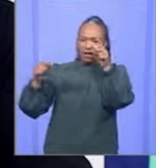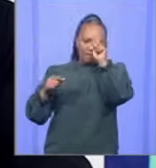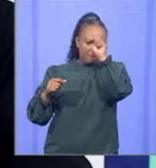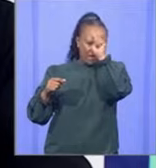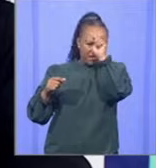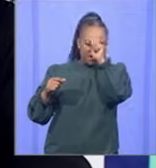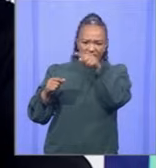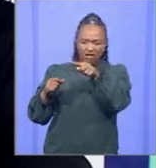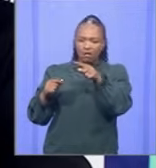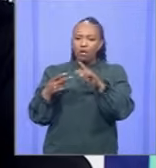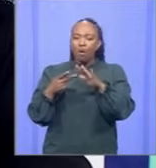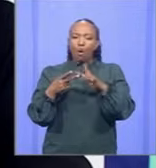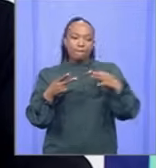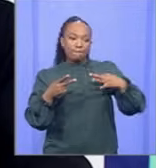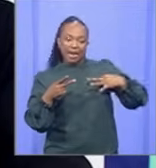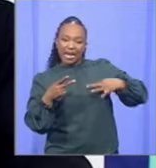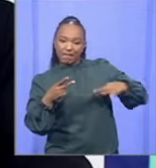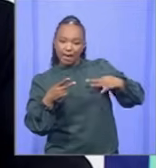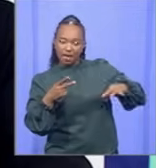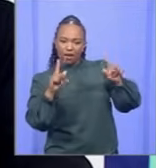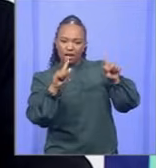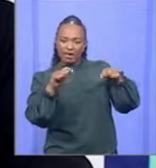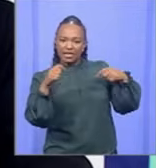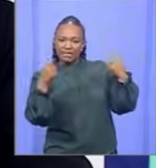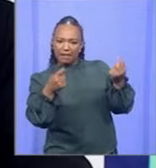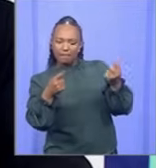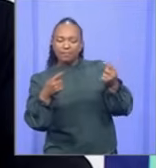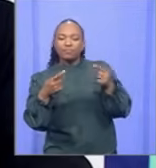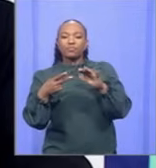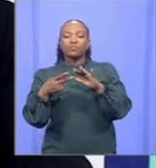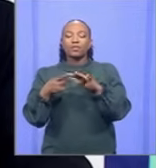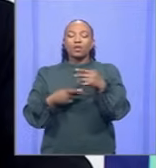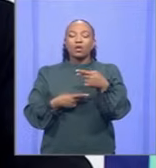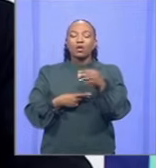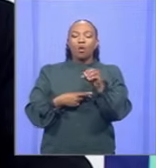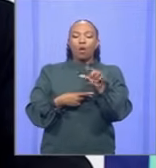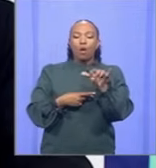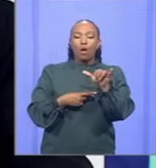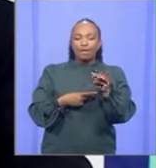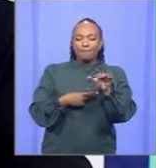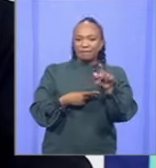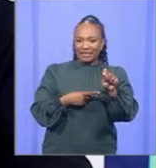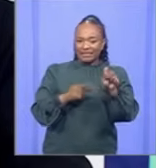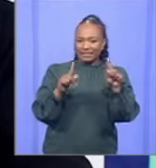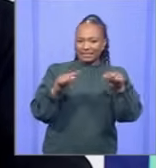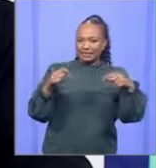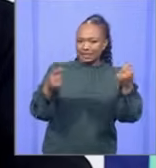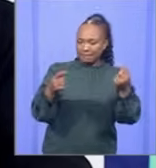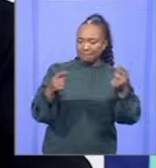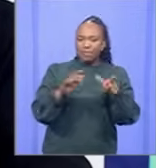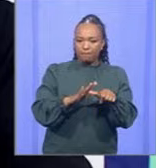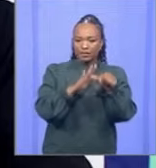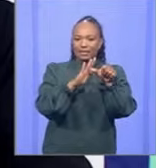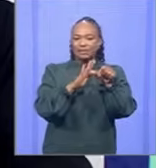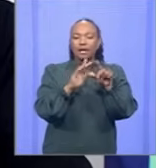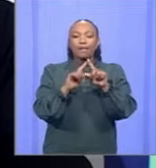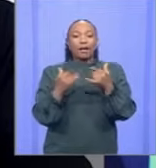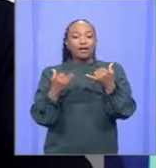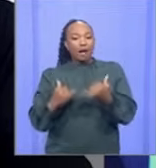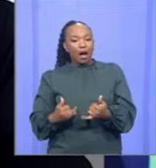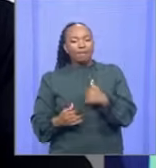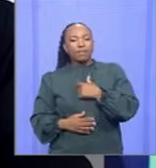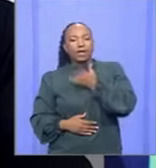also got the Banyana matches, including the Hollywood Bets League, which is critical. But also, for me personally, I love the fact that we are going to